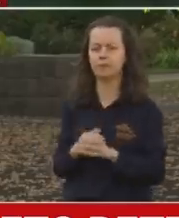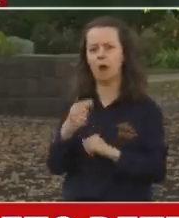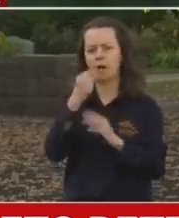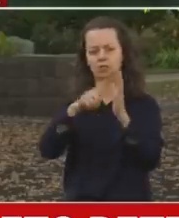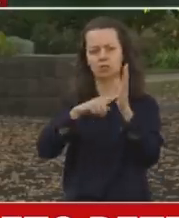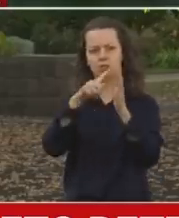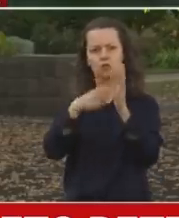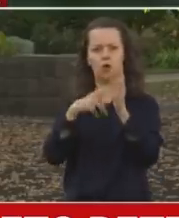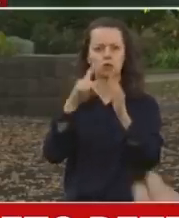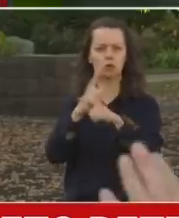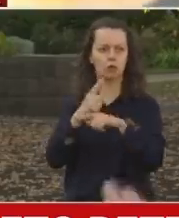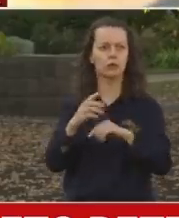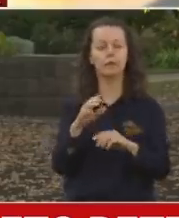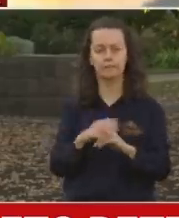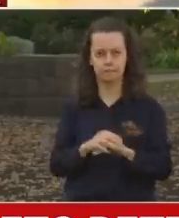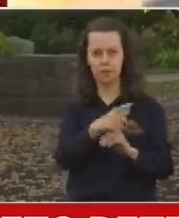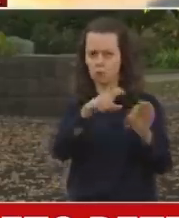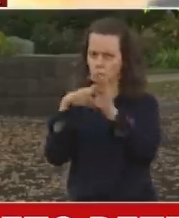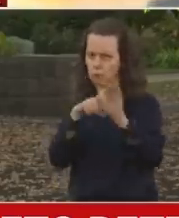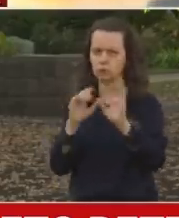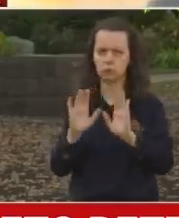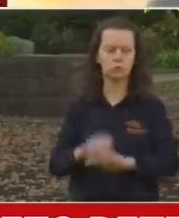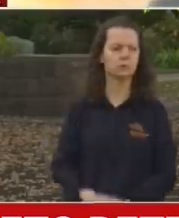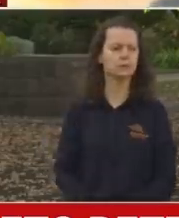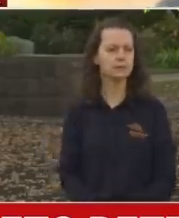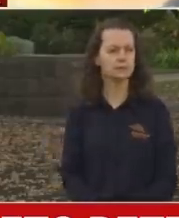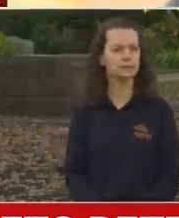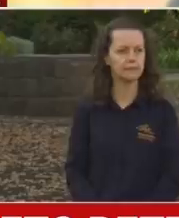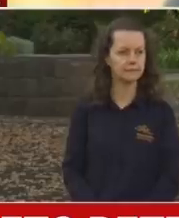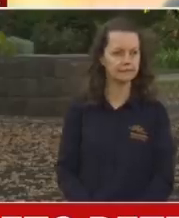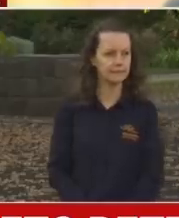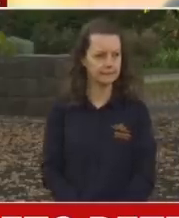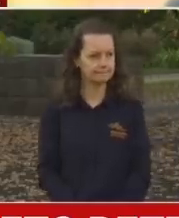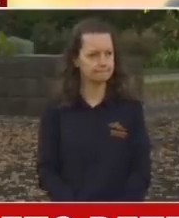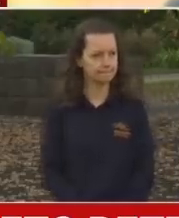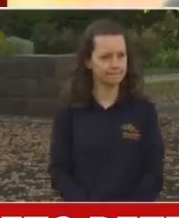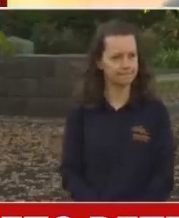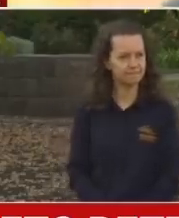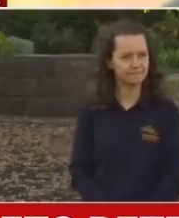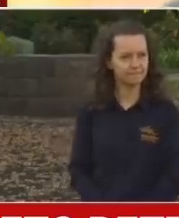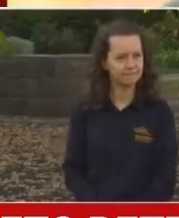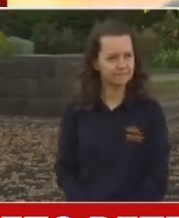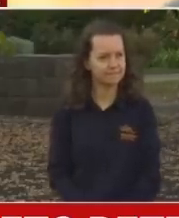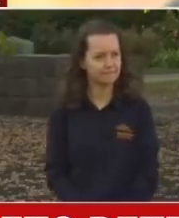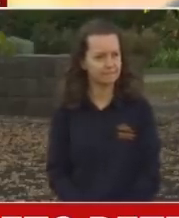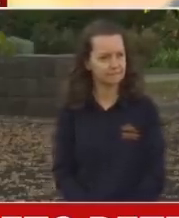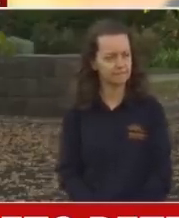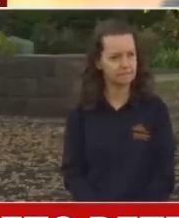I know you said it's too soon to say whether the lockdown will be extended. What would be your advice to a couple getting married this